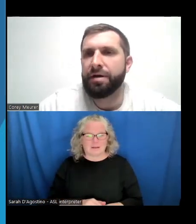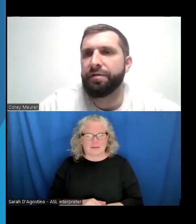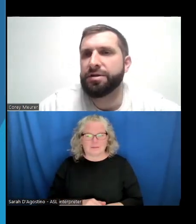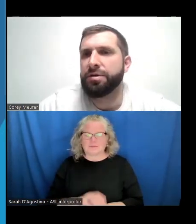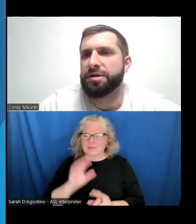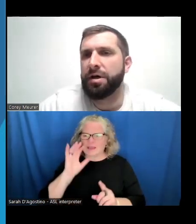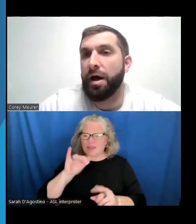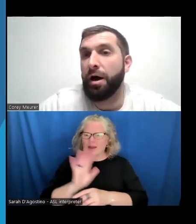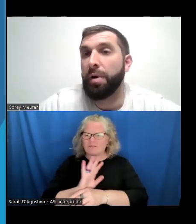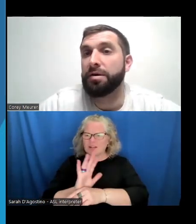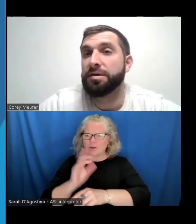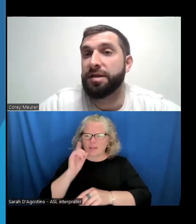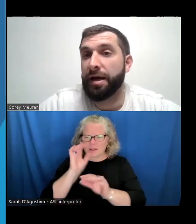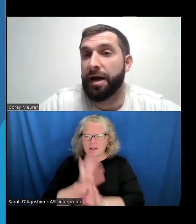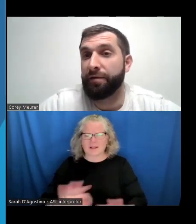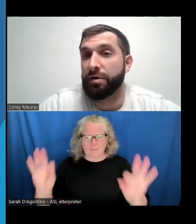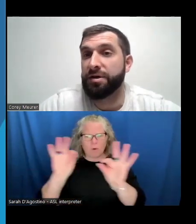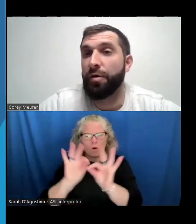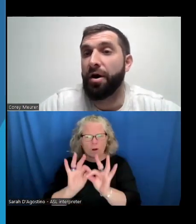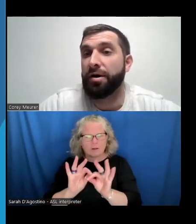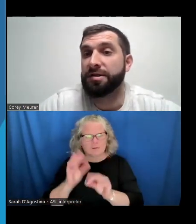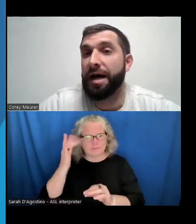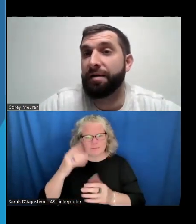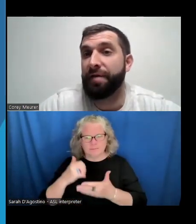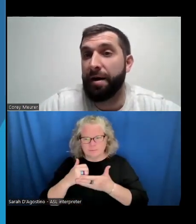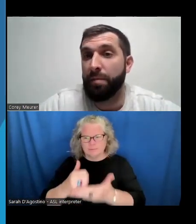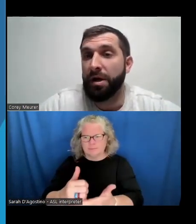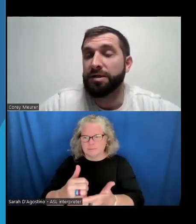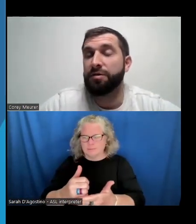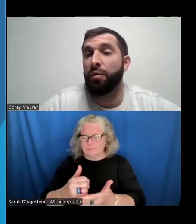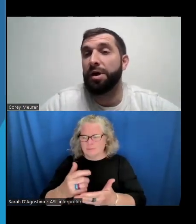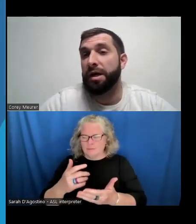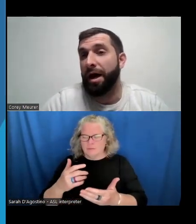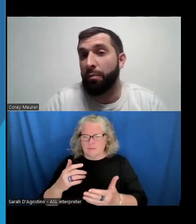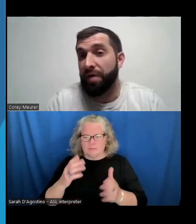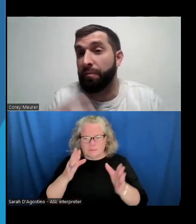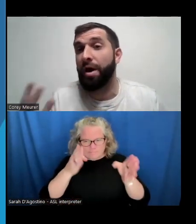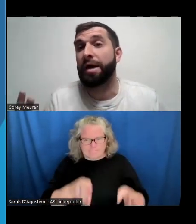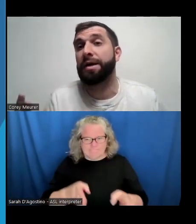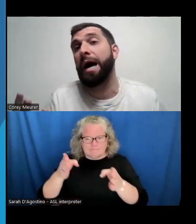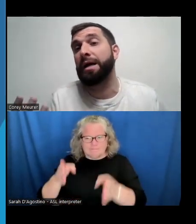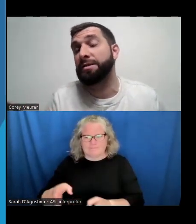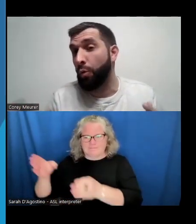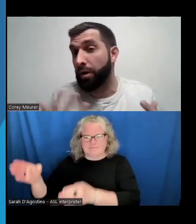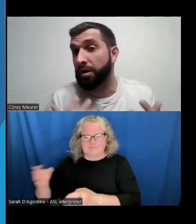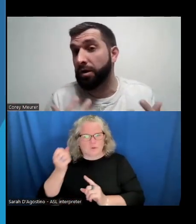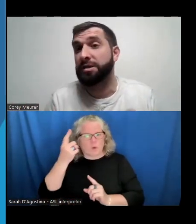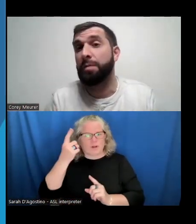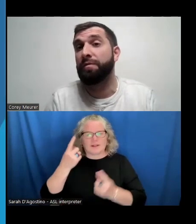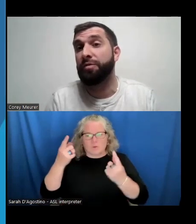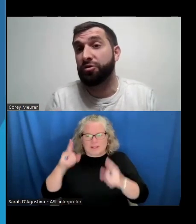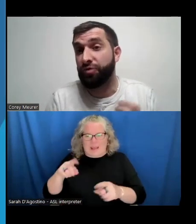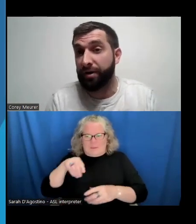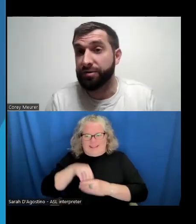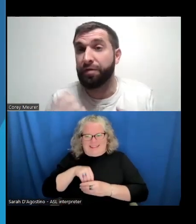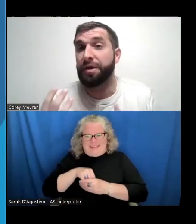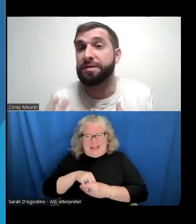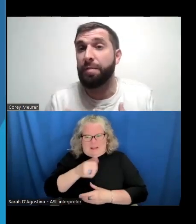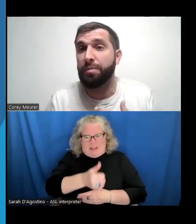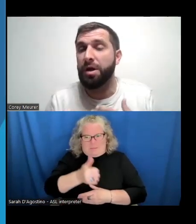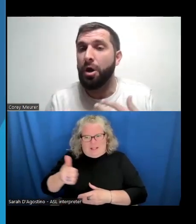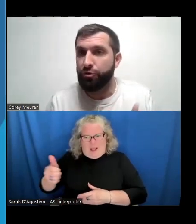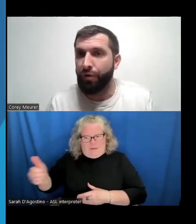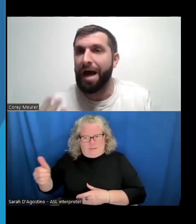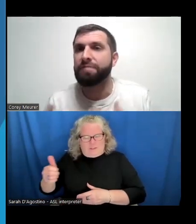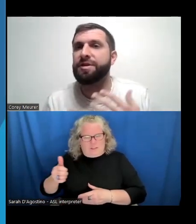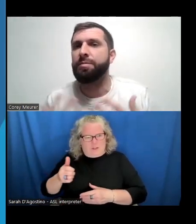need for individuals to help understand kind of what's going on inside of them so that we can help them recognize what are some of the triggers or things